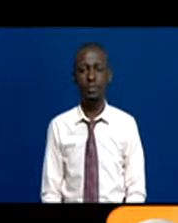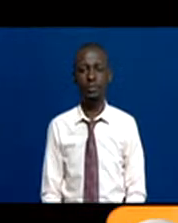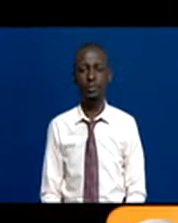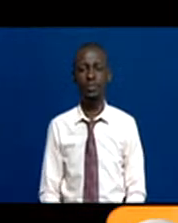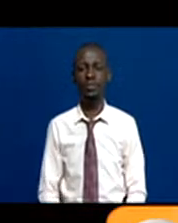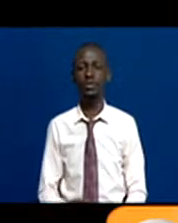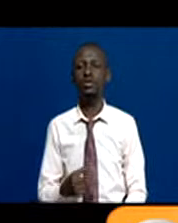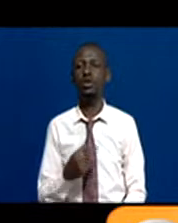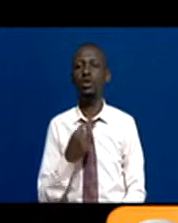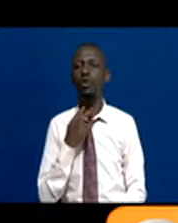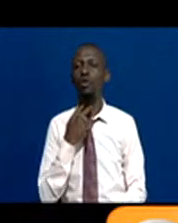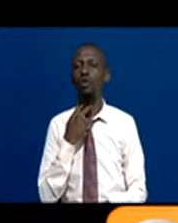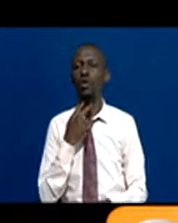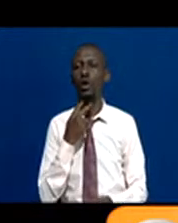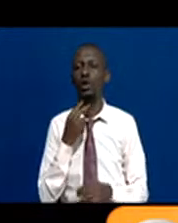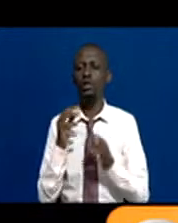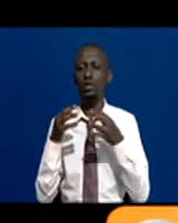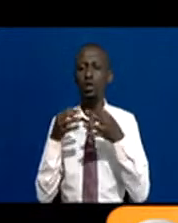dispute.